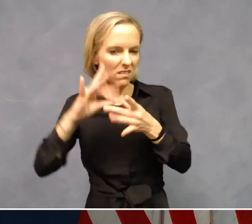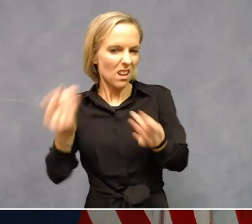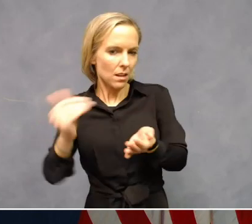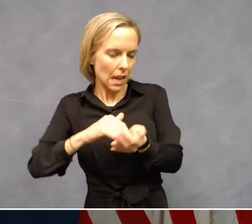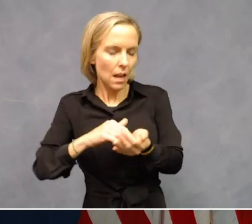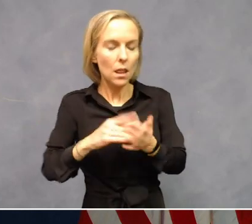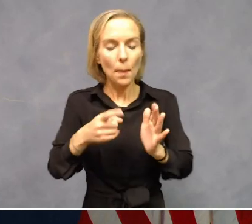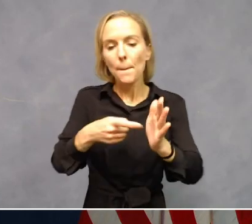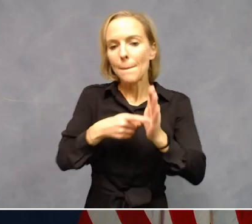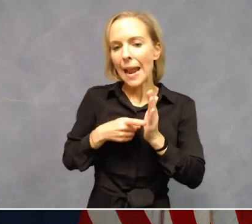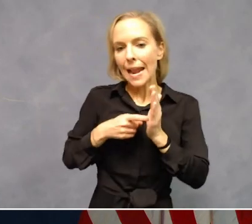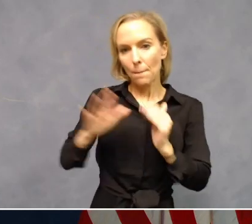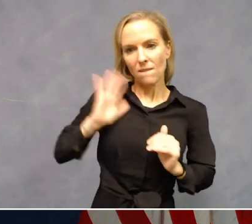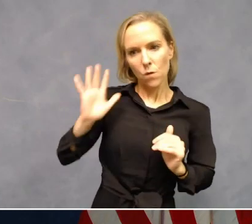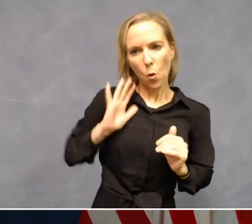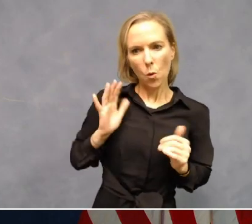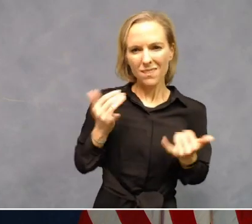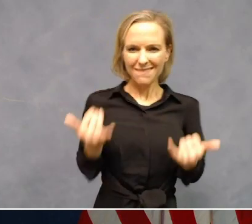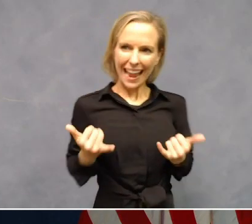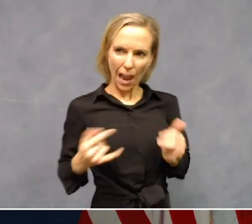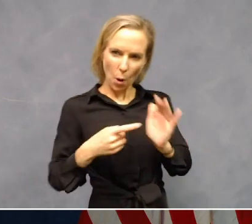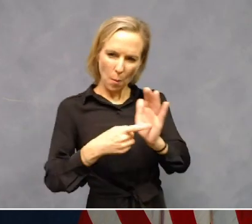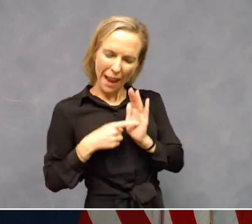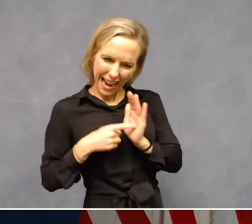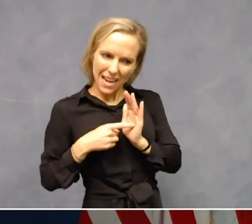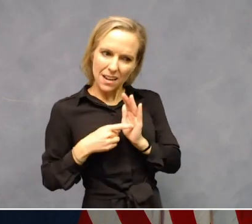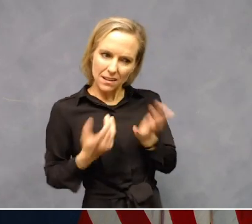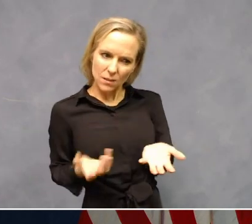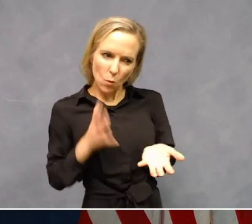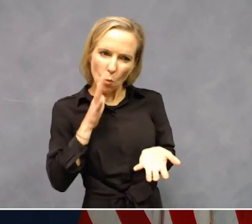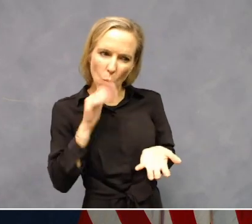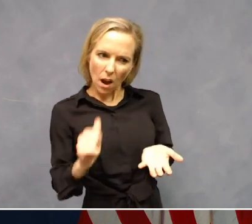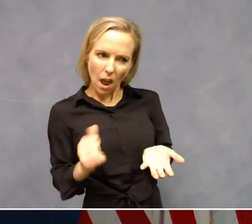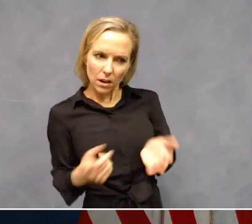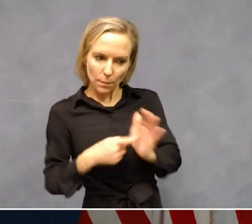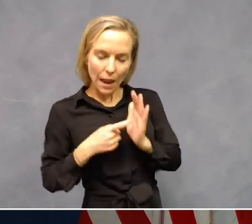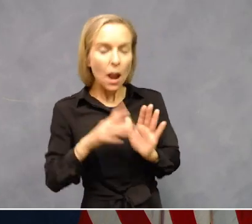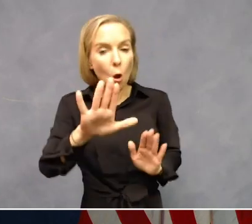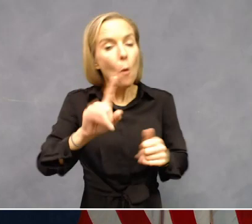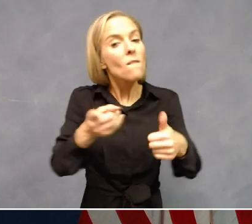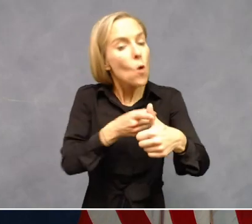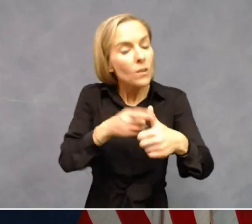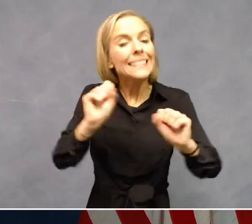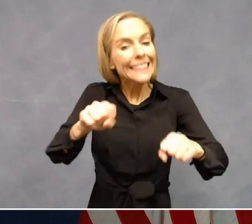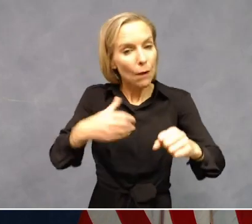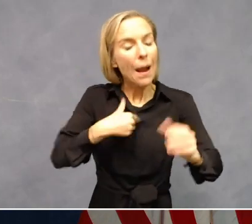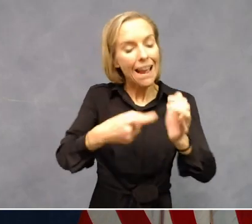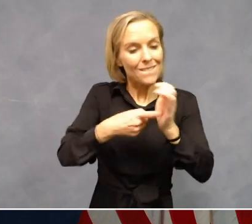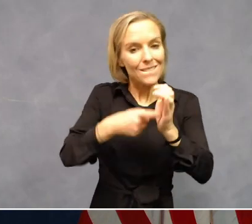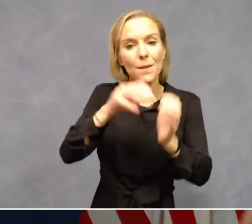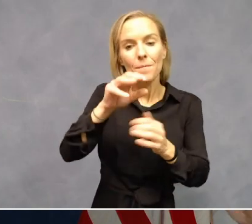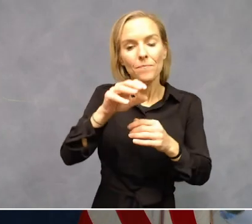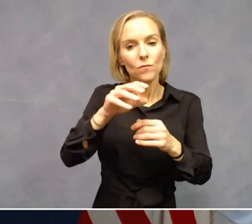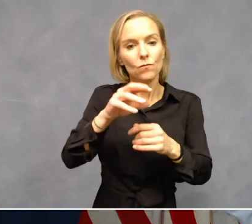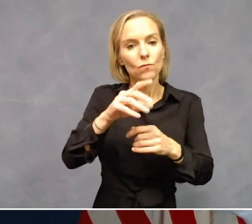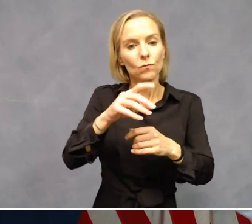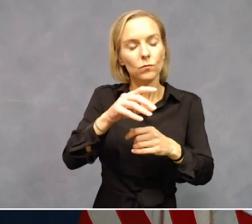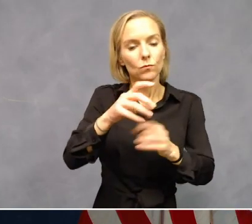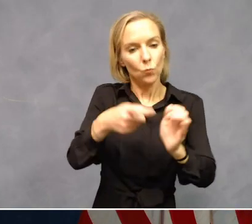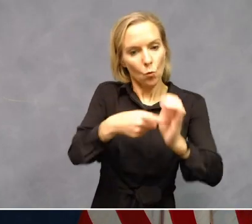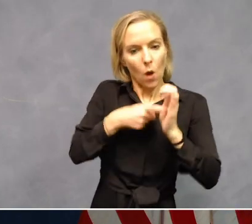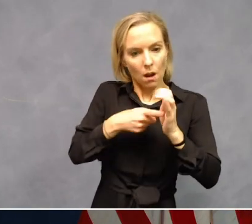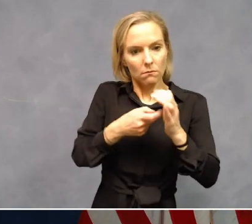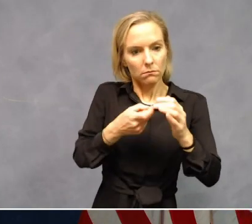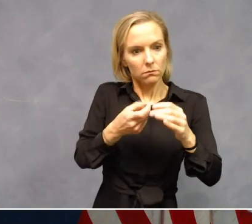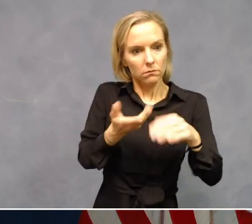why aren't we doing mandates now? First, we have a lot of mandates already on the books, and we got to acknowledge that. We're